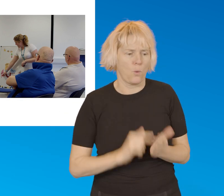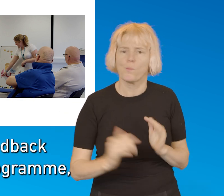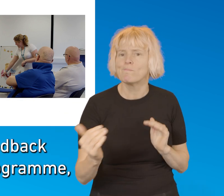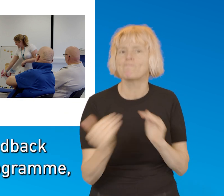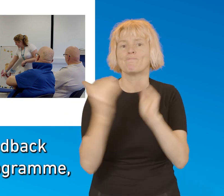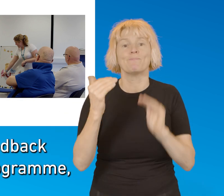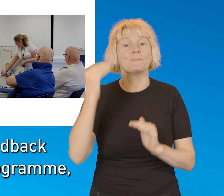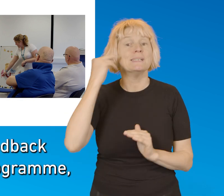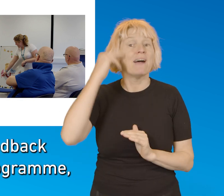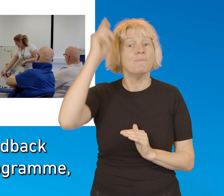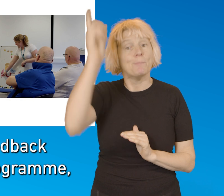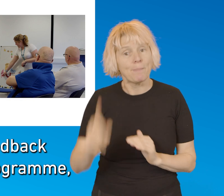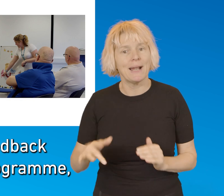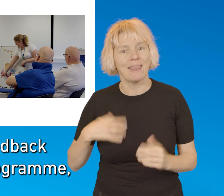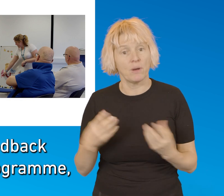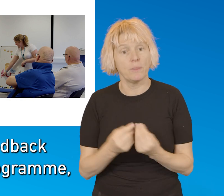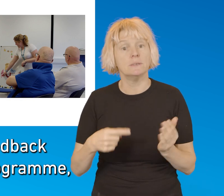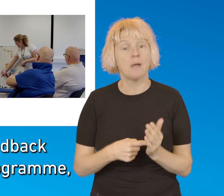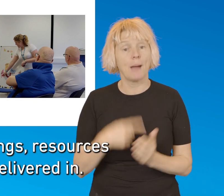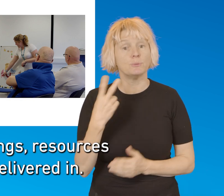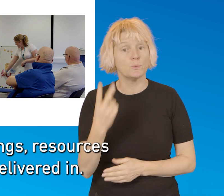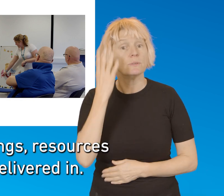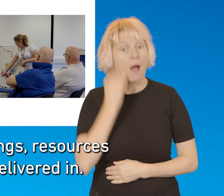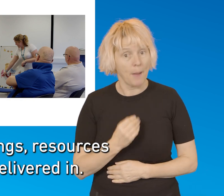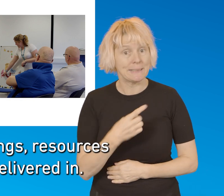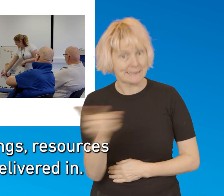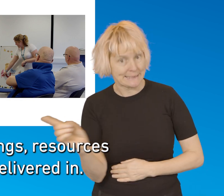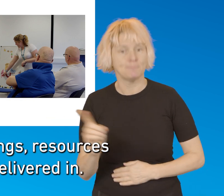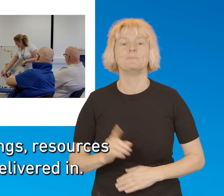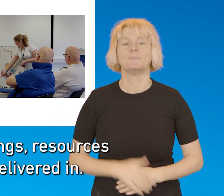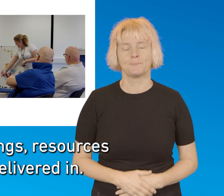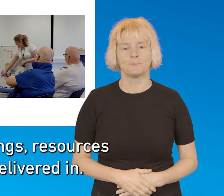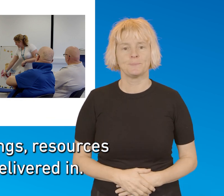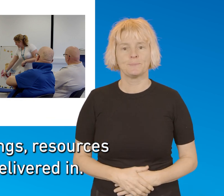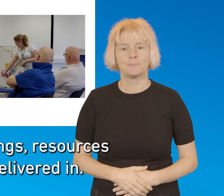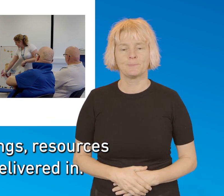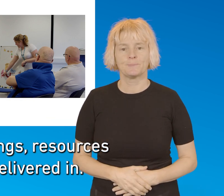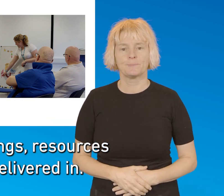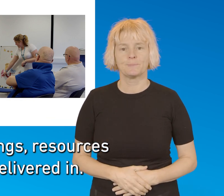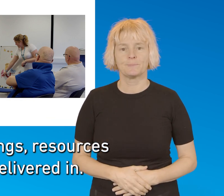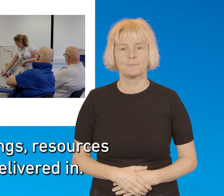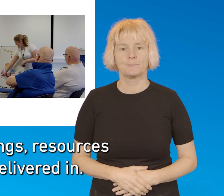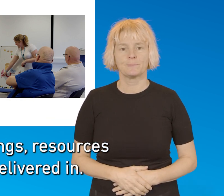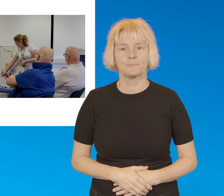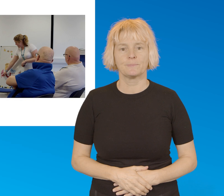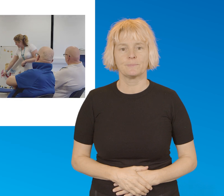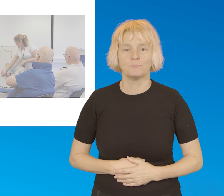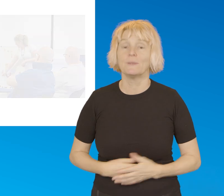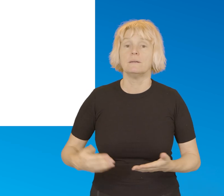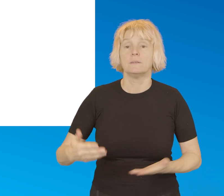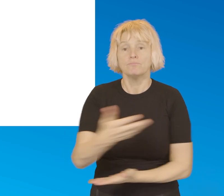services, but also gave feedback on the DESMOND Programme, including its format, timings, resources, and the style that it is delivered